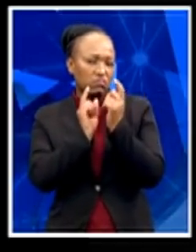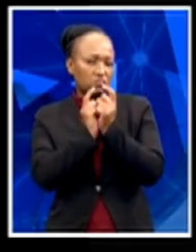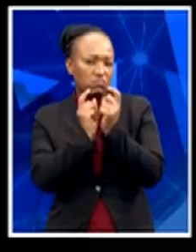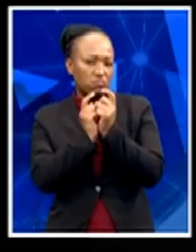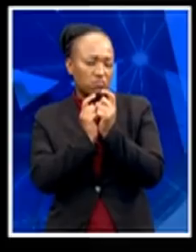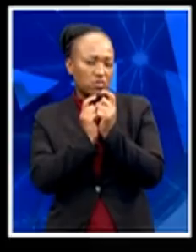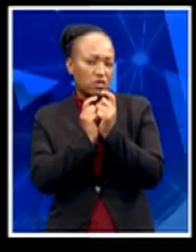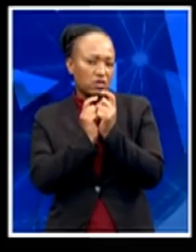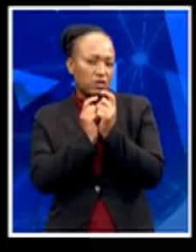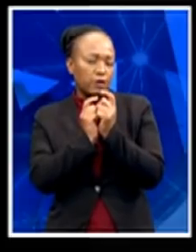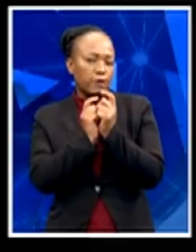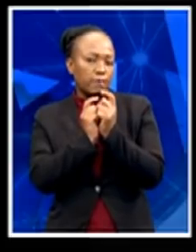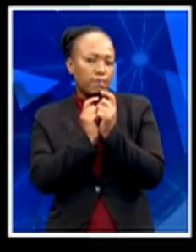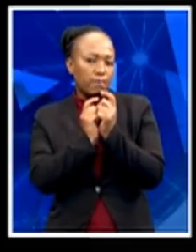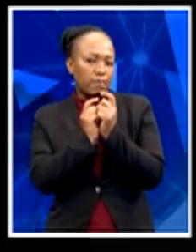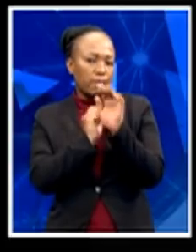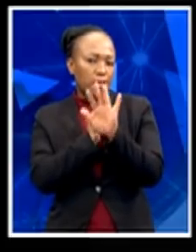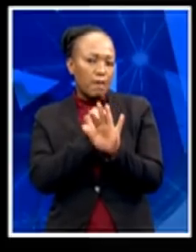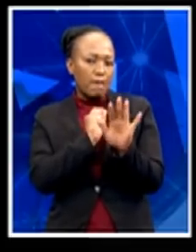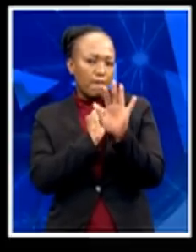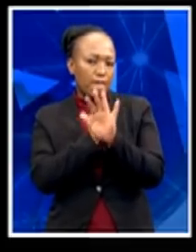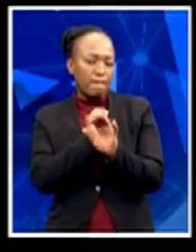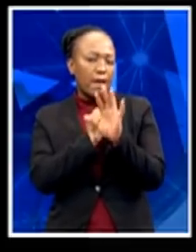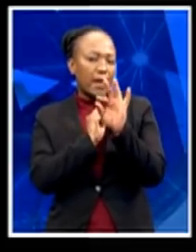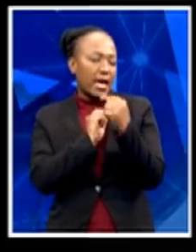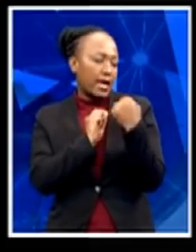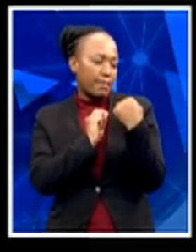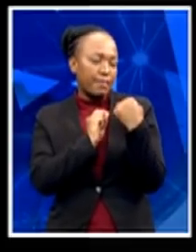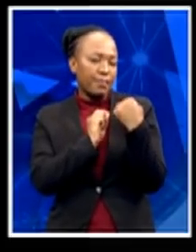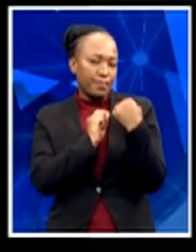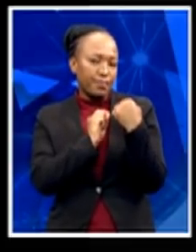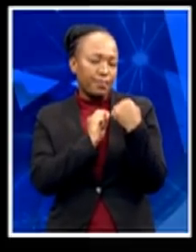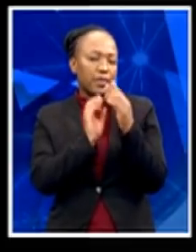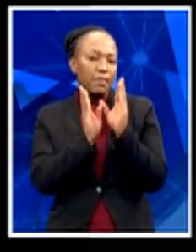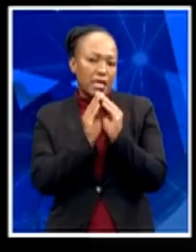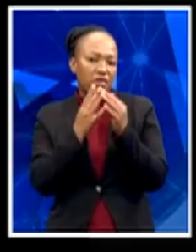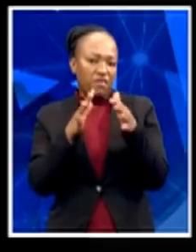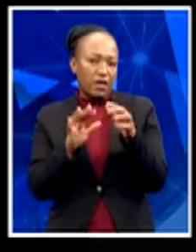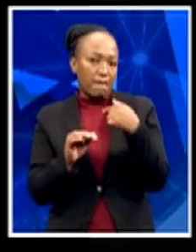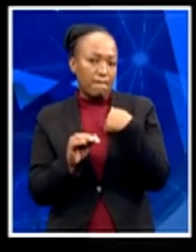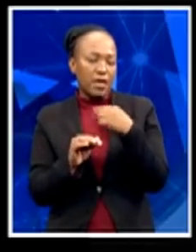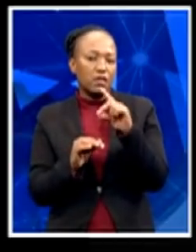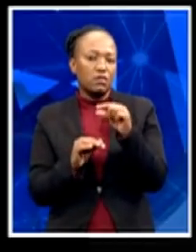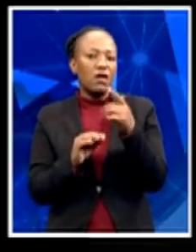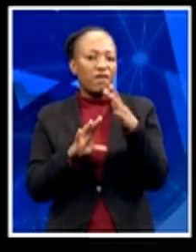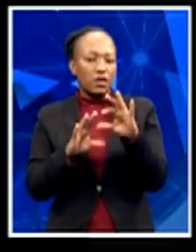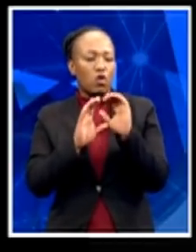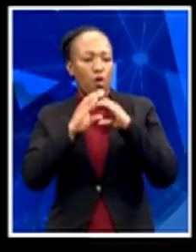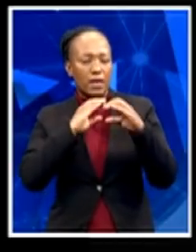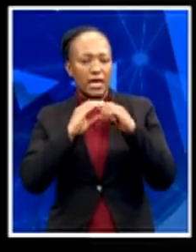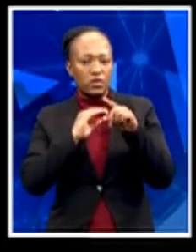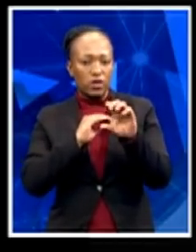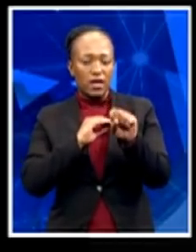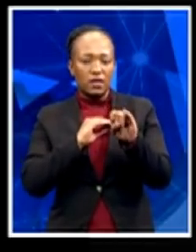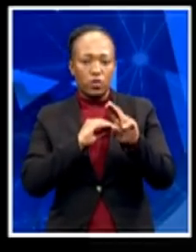on Monday. As late on Monday when I had the last communication with the SIU. But the SIU